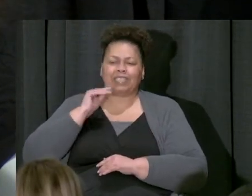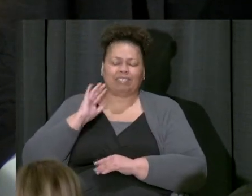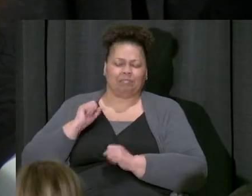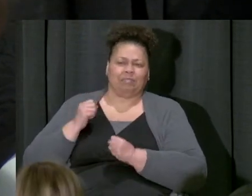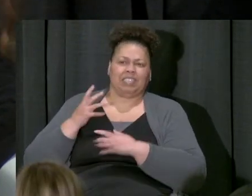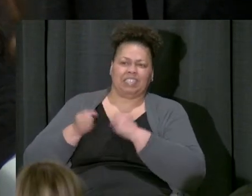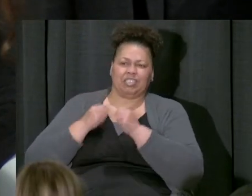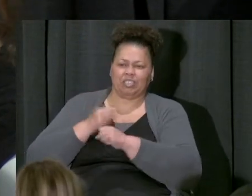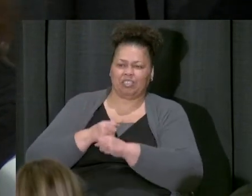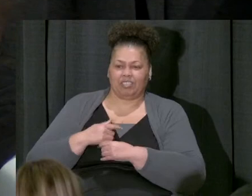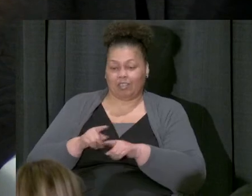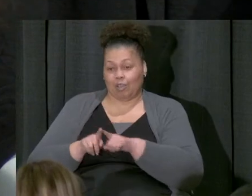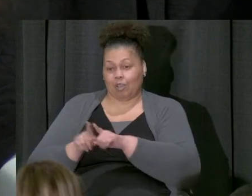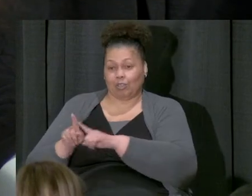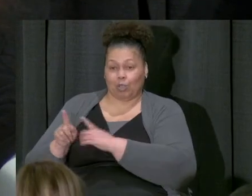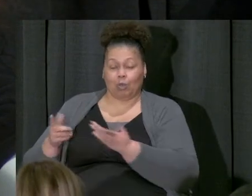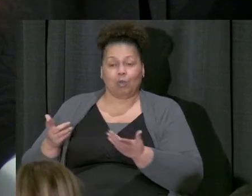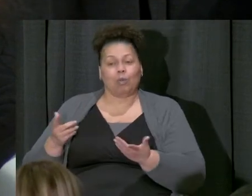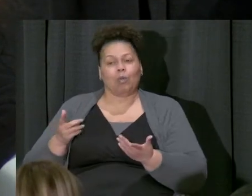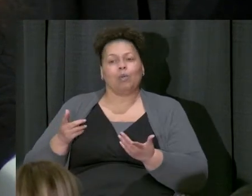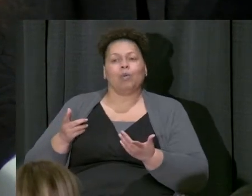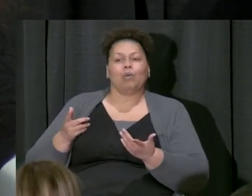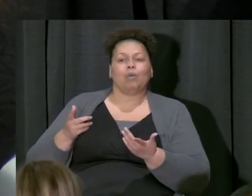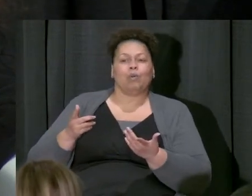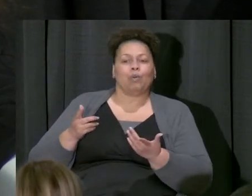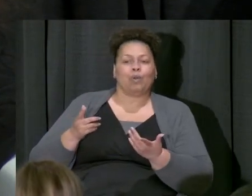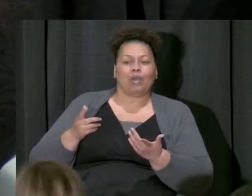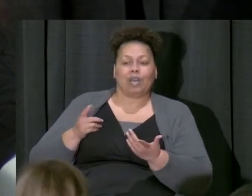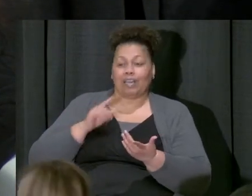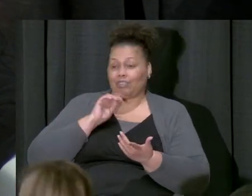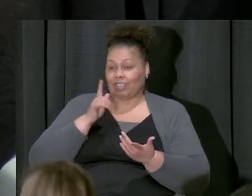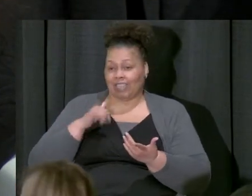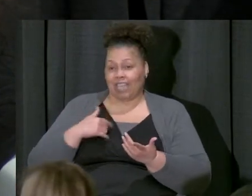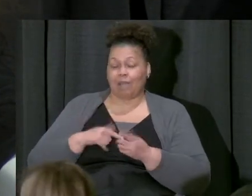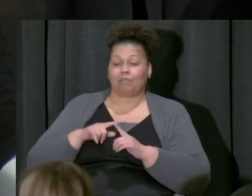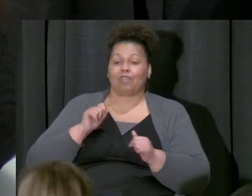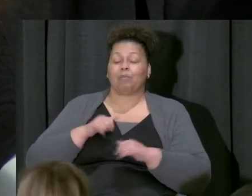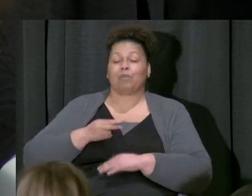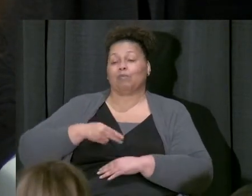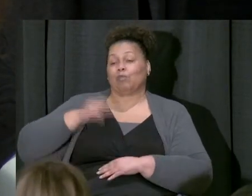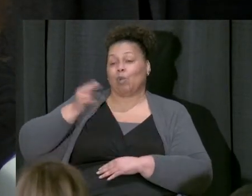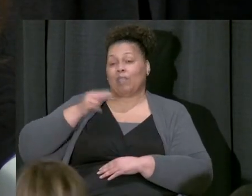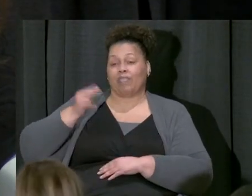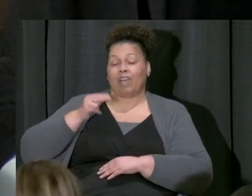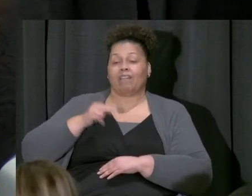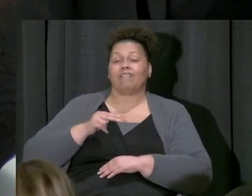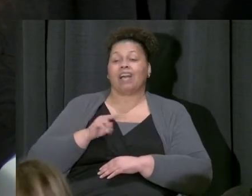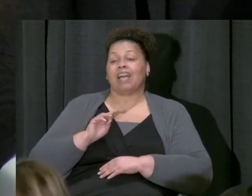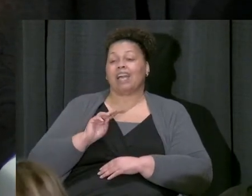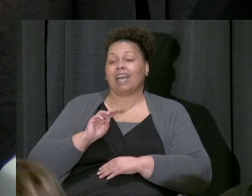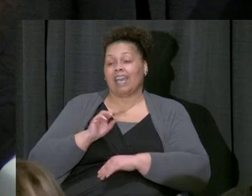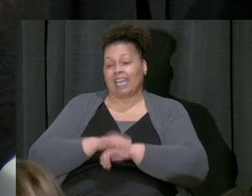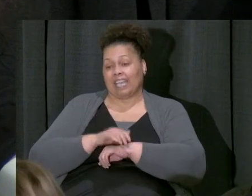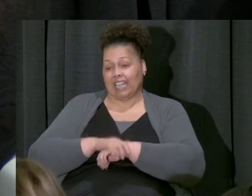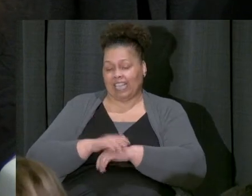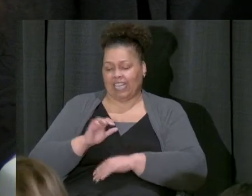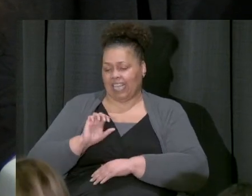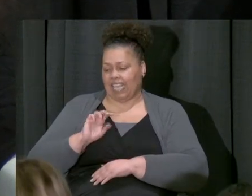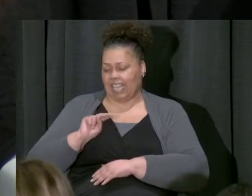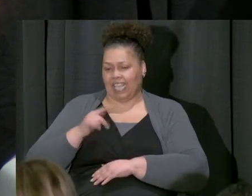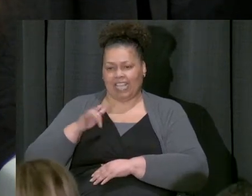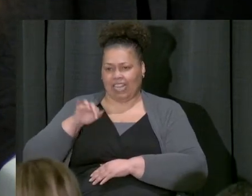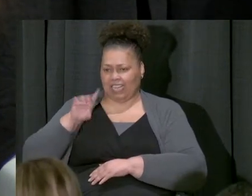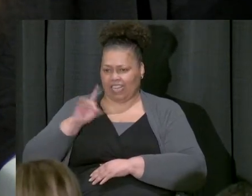I also, believe it or not, I'm from the north of England, and while I've been here, I've bumped into two